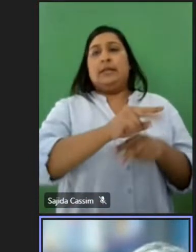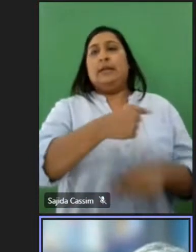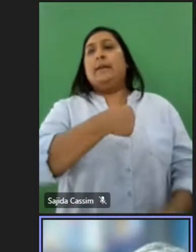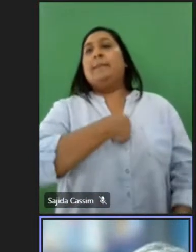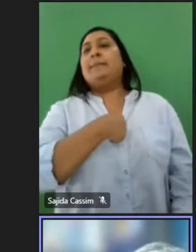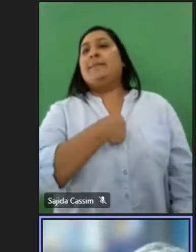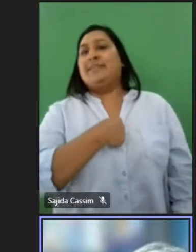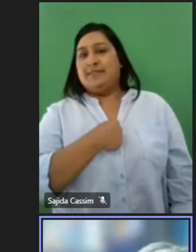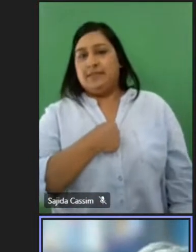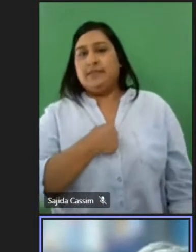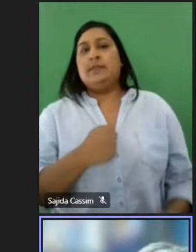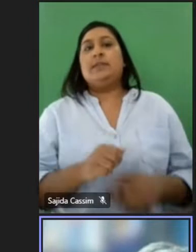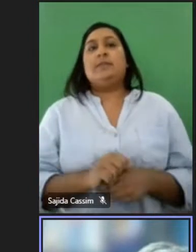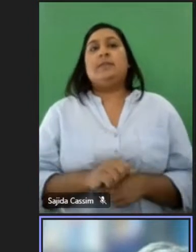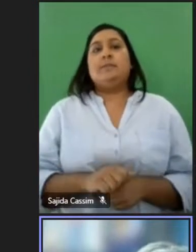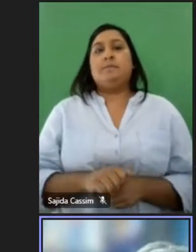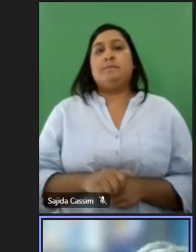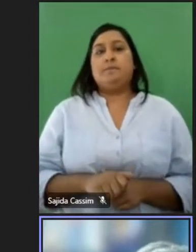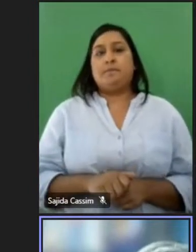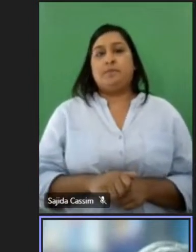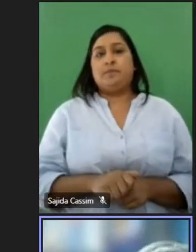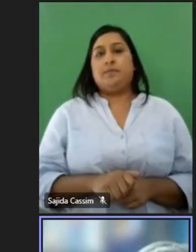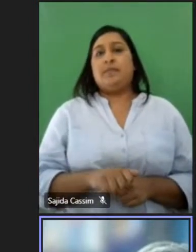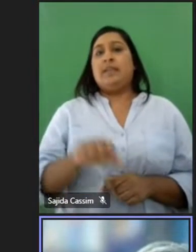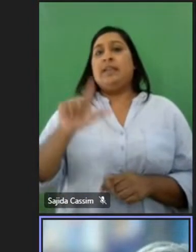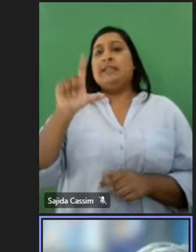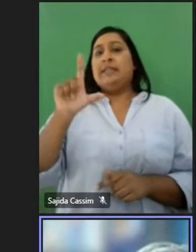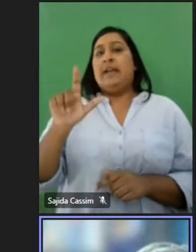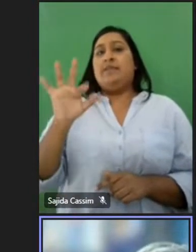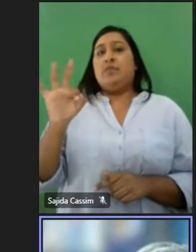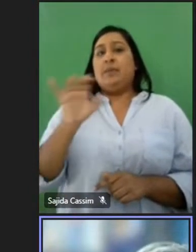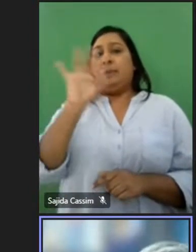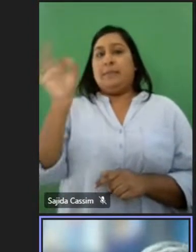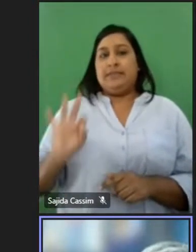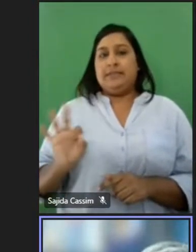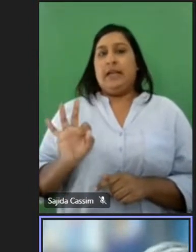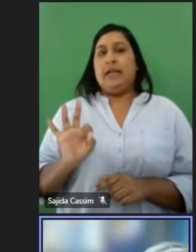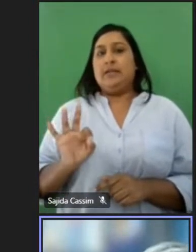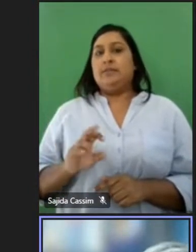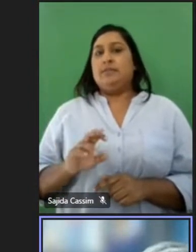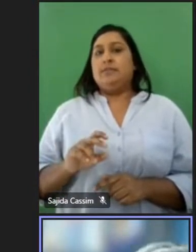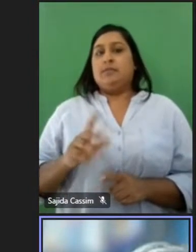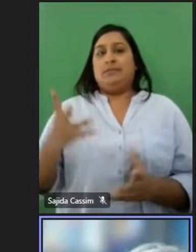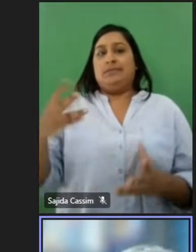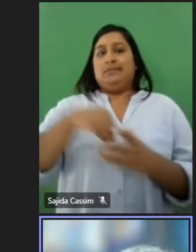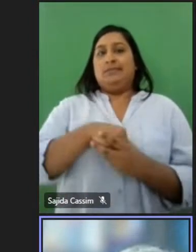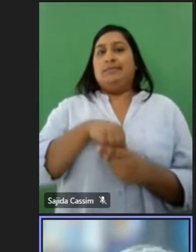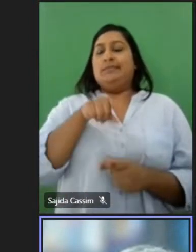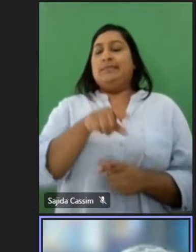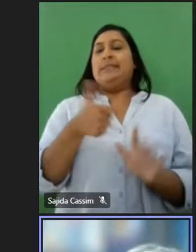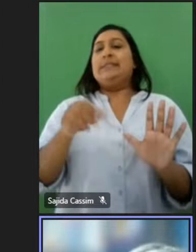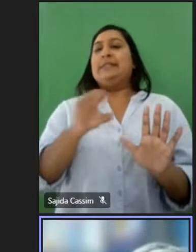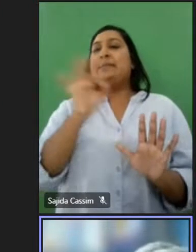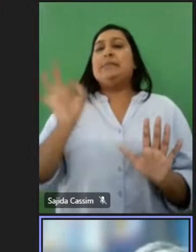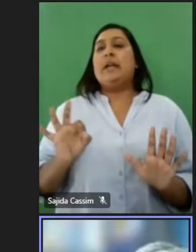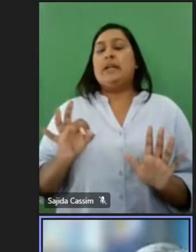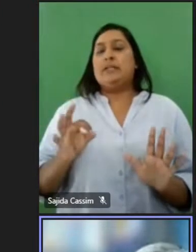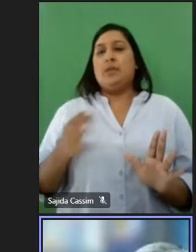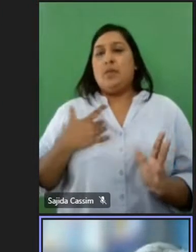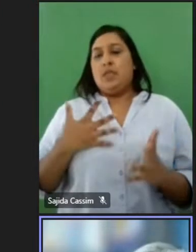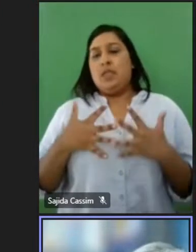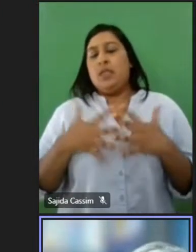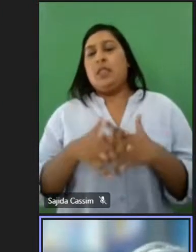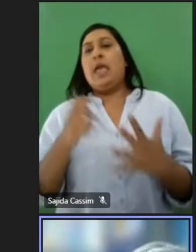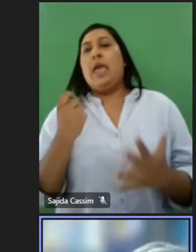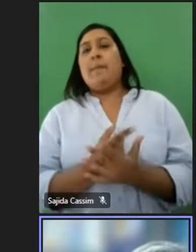60% reported that these had been interrupted, usually from 1 day to around 2